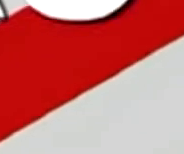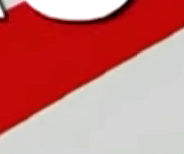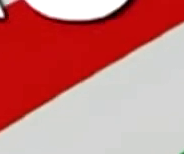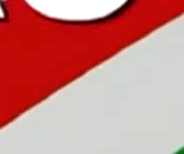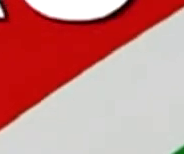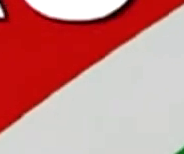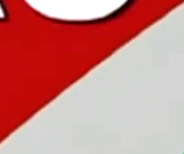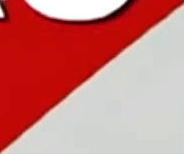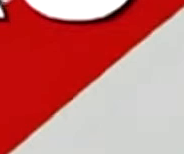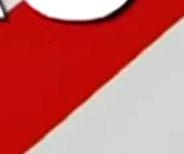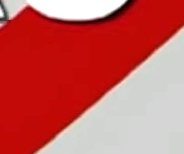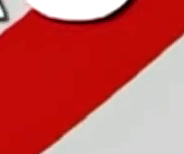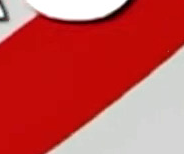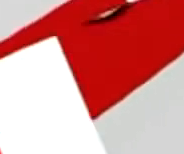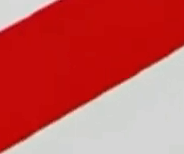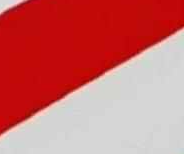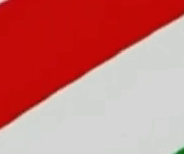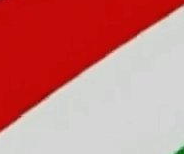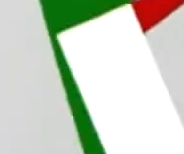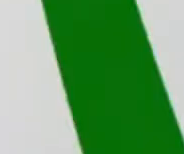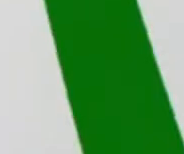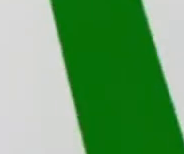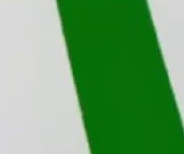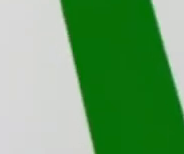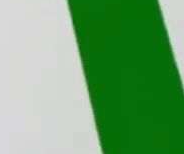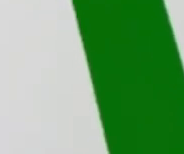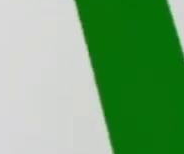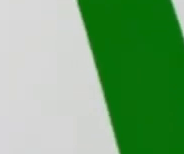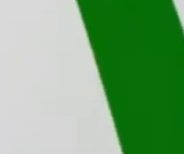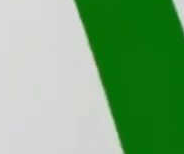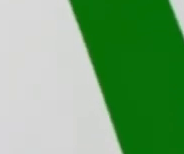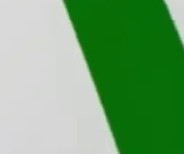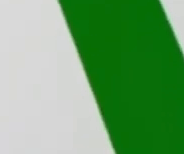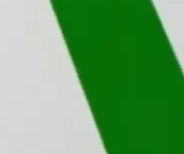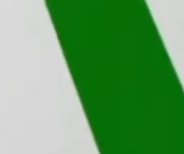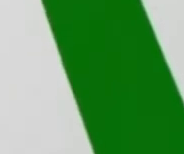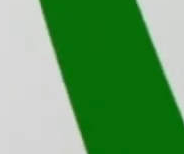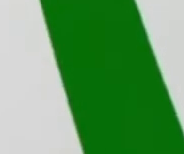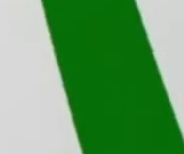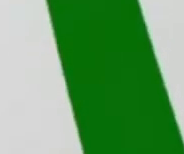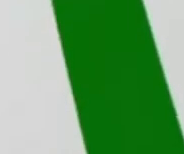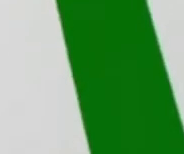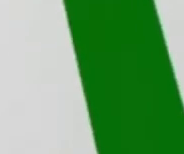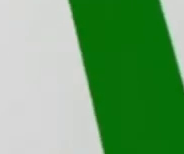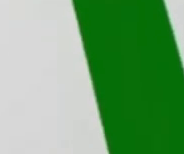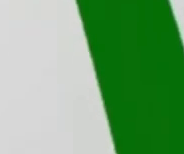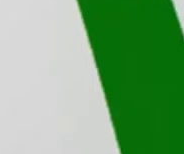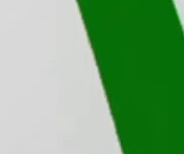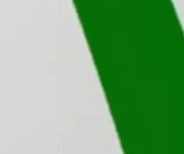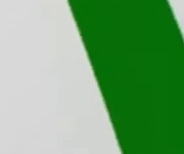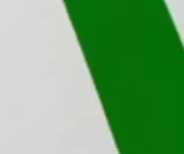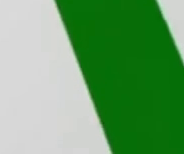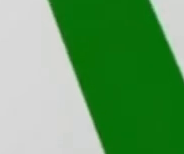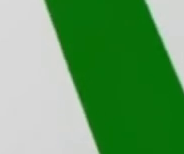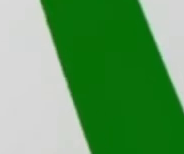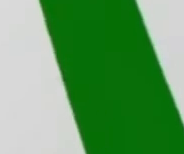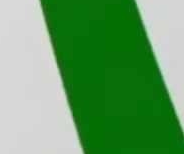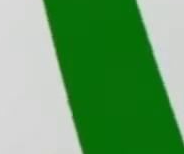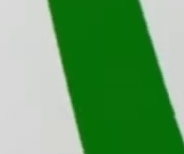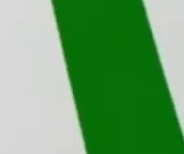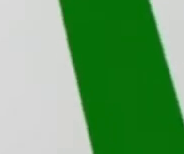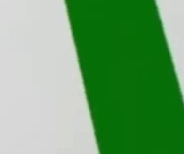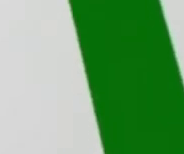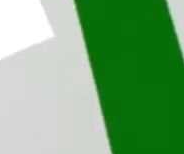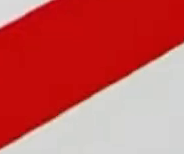After 10 years, Machakos County is gearing up to elect a new governor. How well do you know the candidates and what do